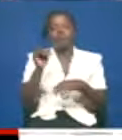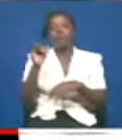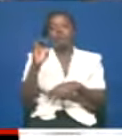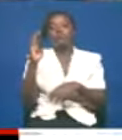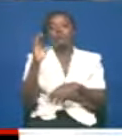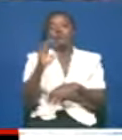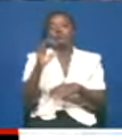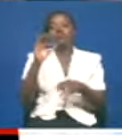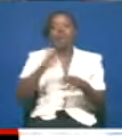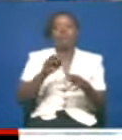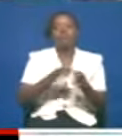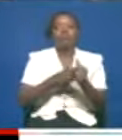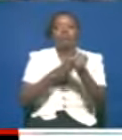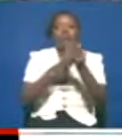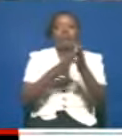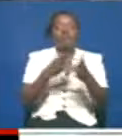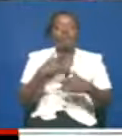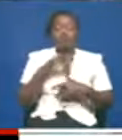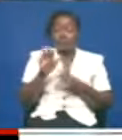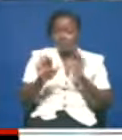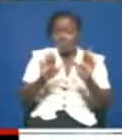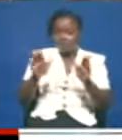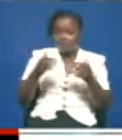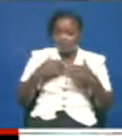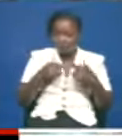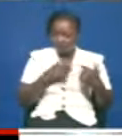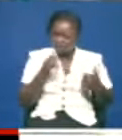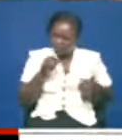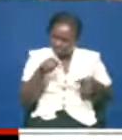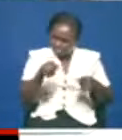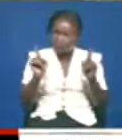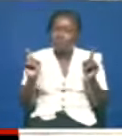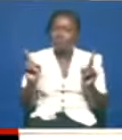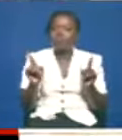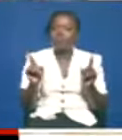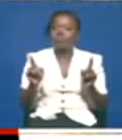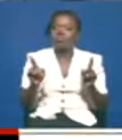for leaders who have their interests of Kenyans at heart.